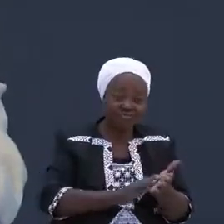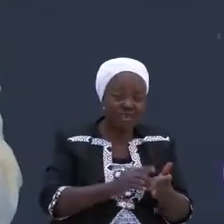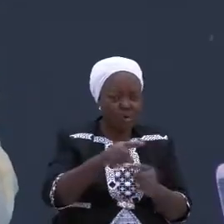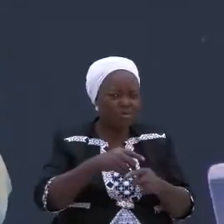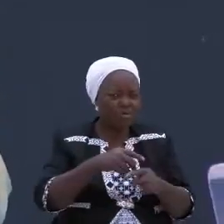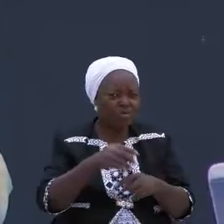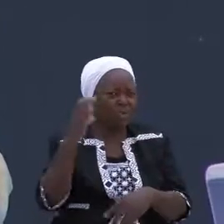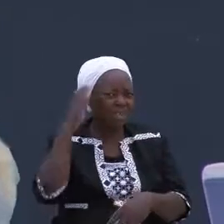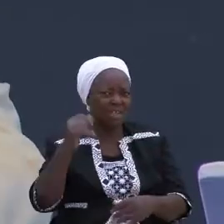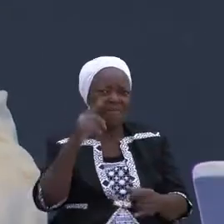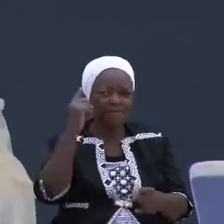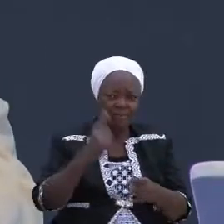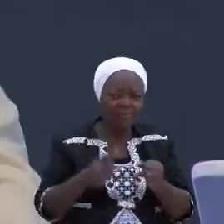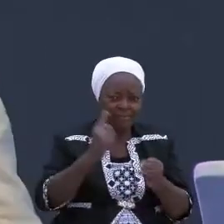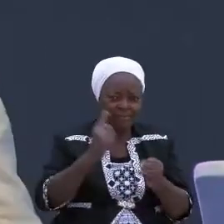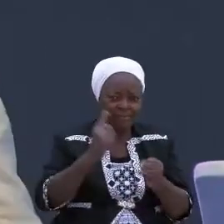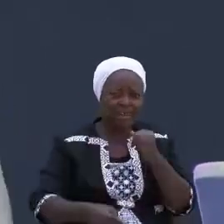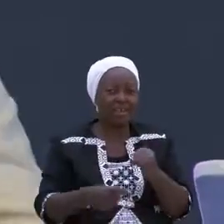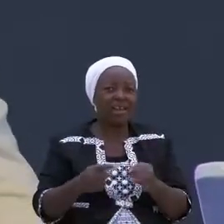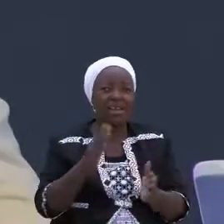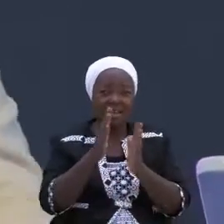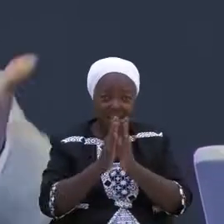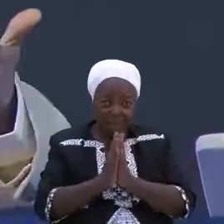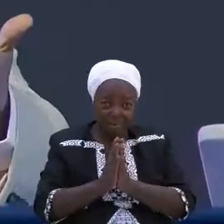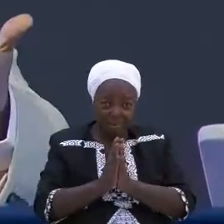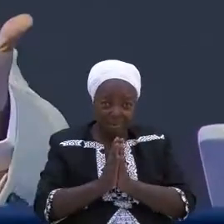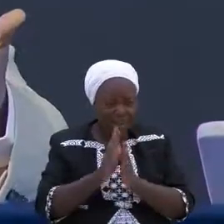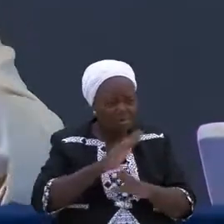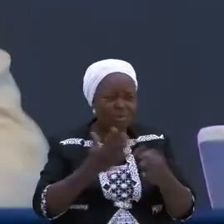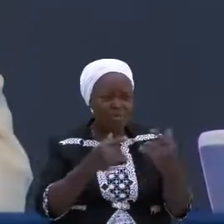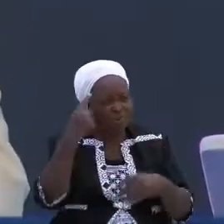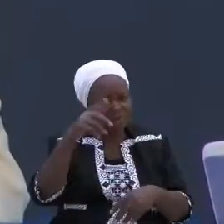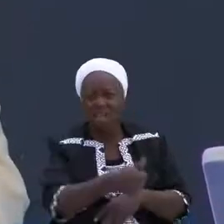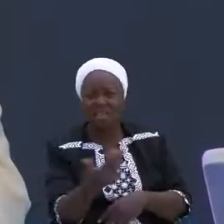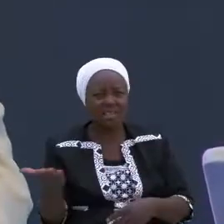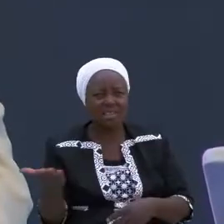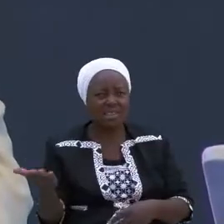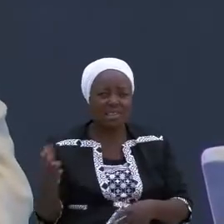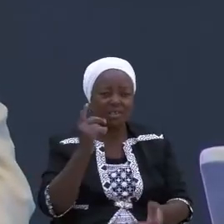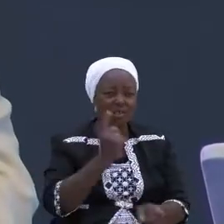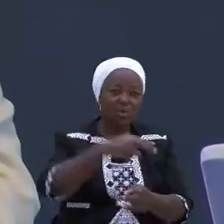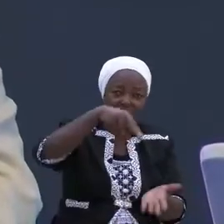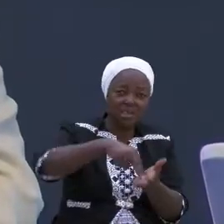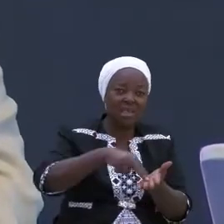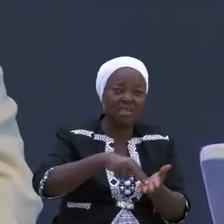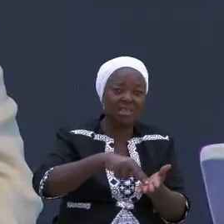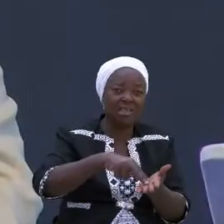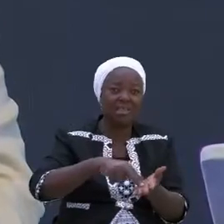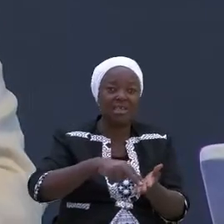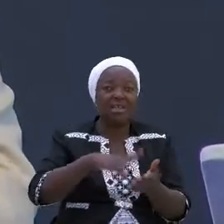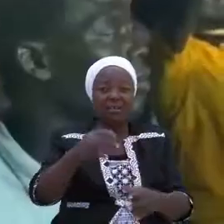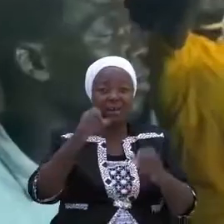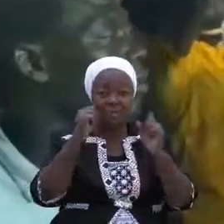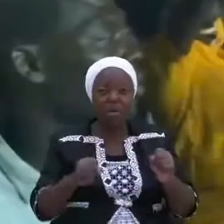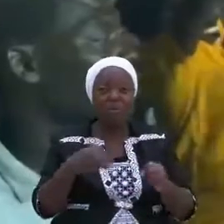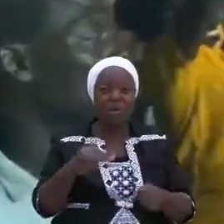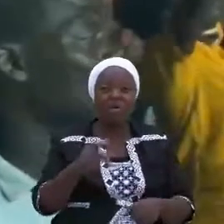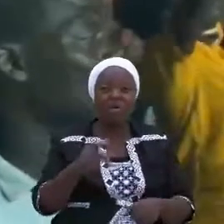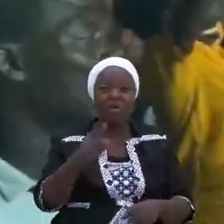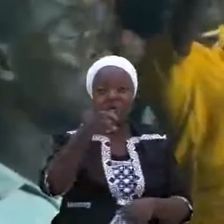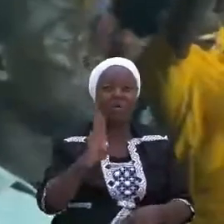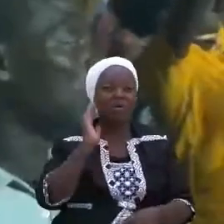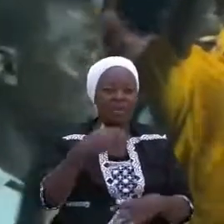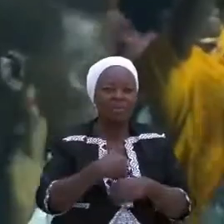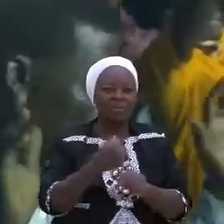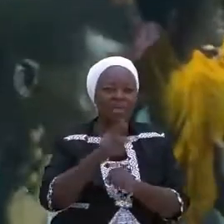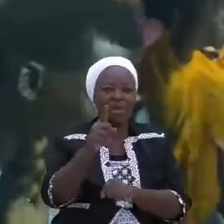final amen don't wait for any other thing get up the power of god will make your work